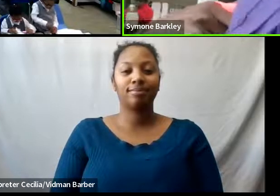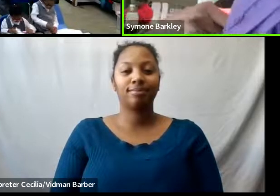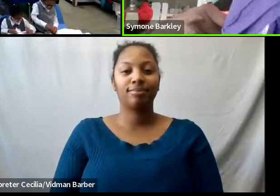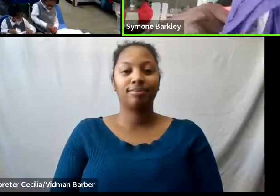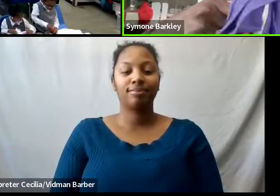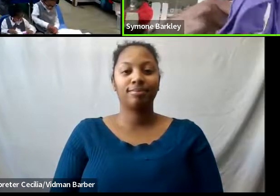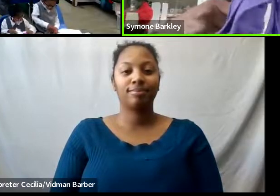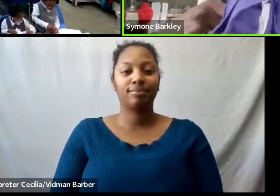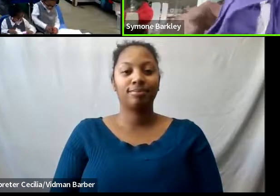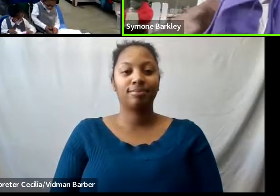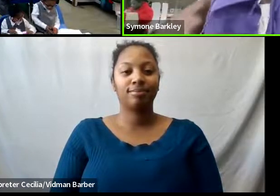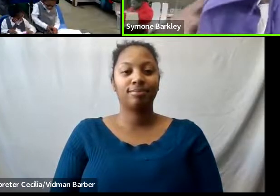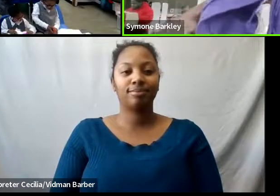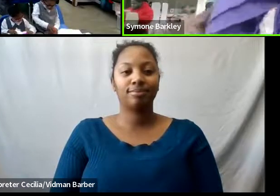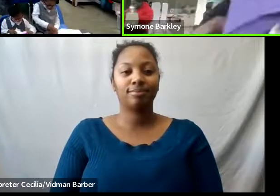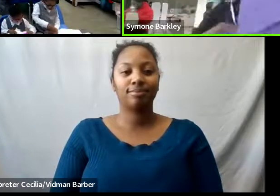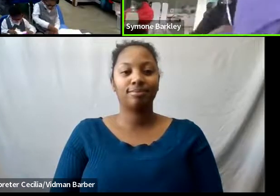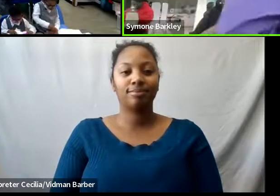follow.